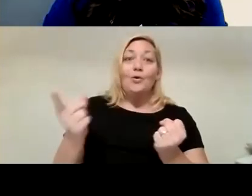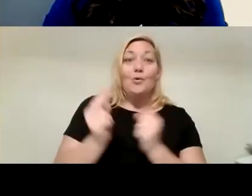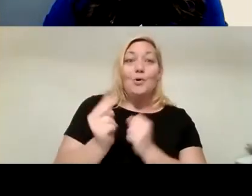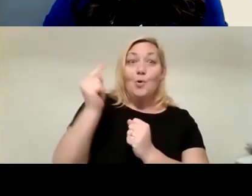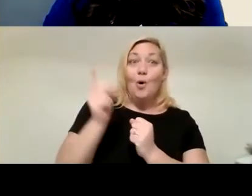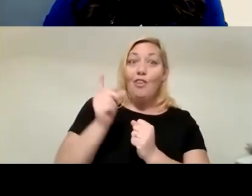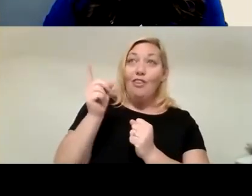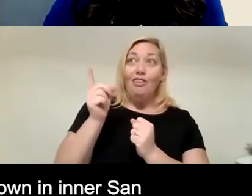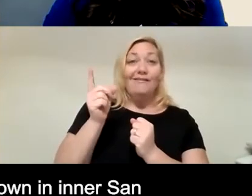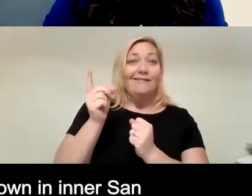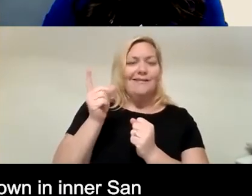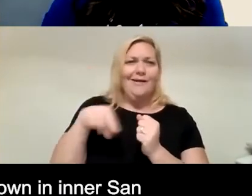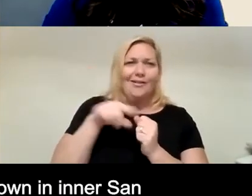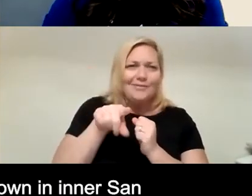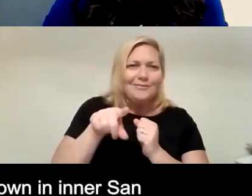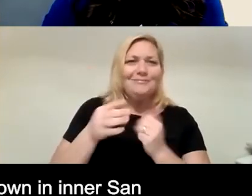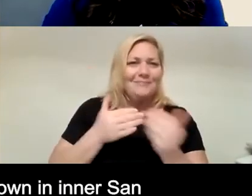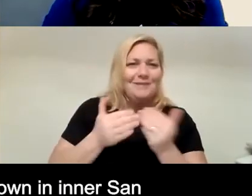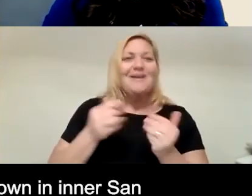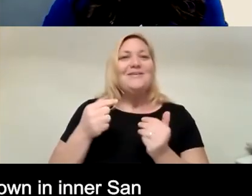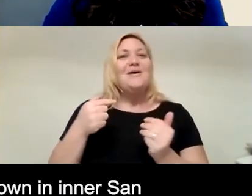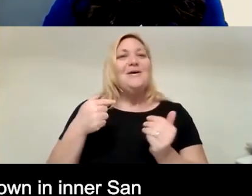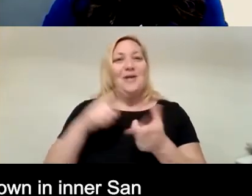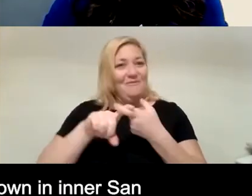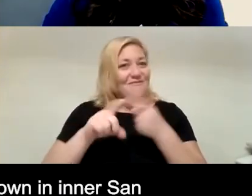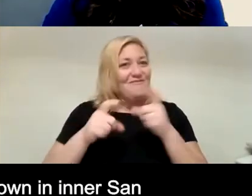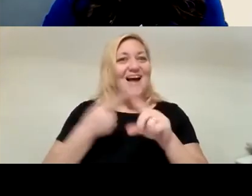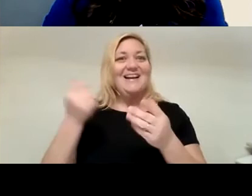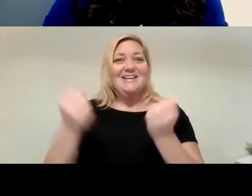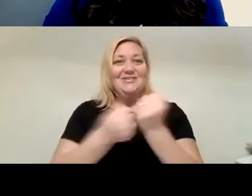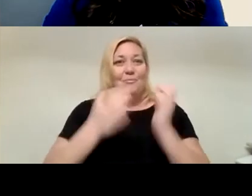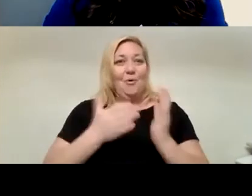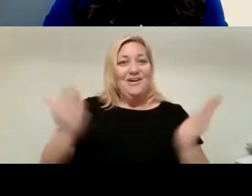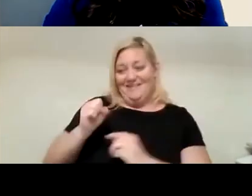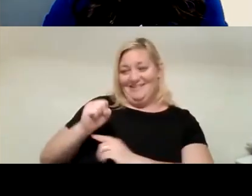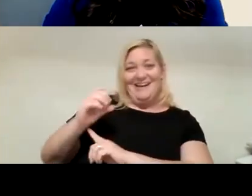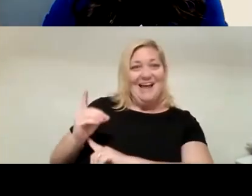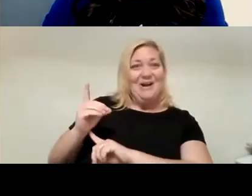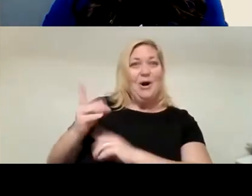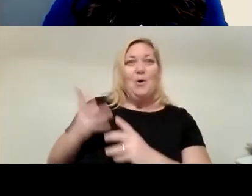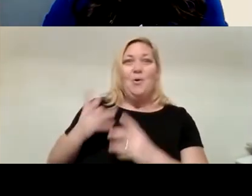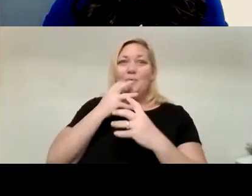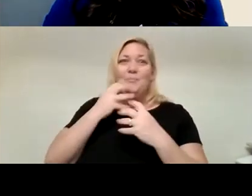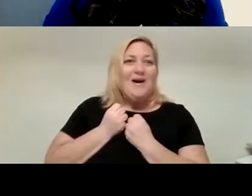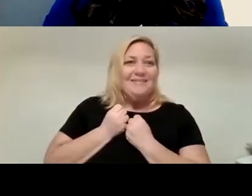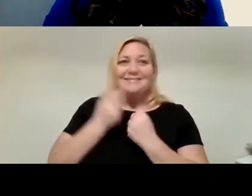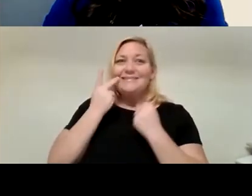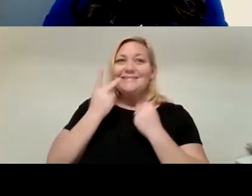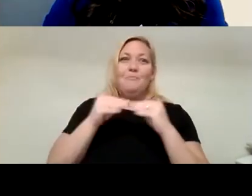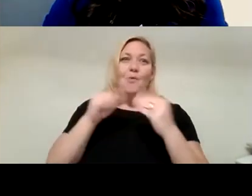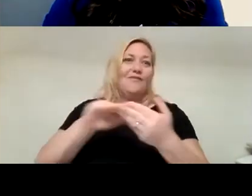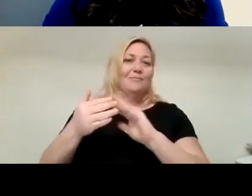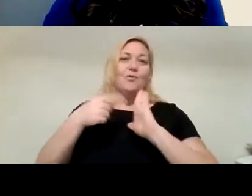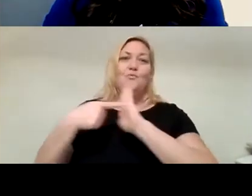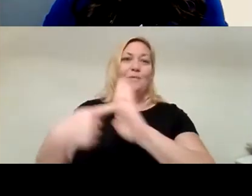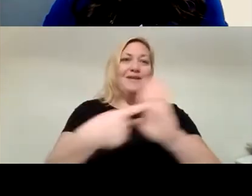us, which is pretty much everybody, we're here. You have a friend, a supporter down here in San Diego that wants passionately to see more of our community